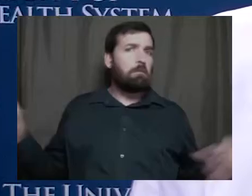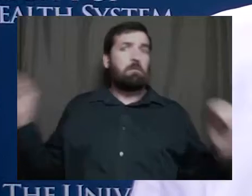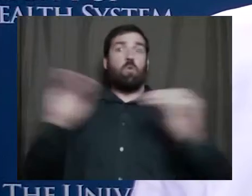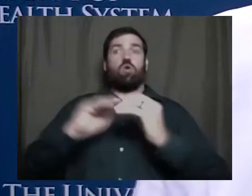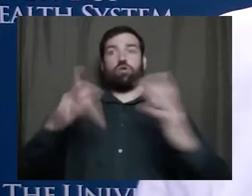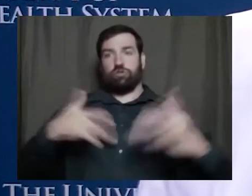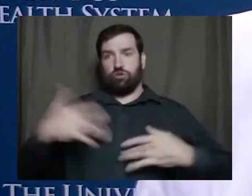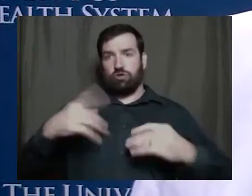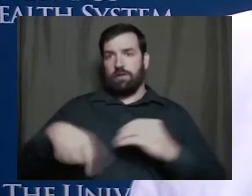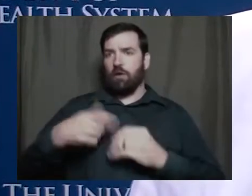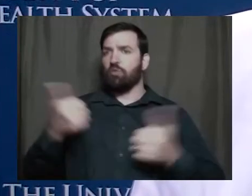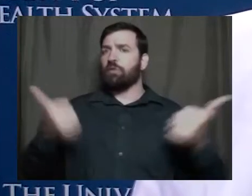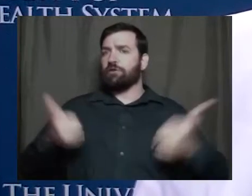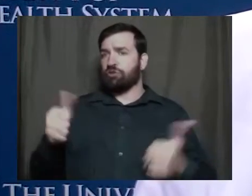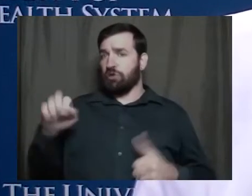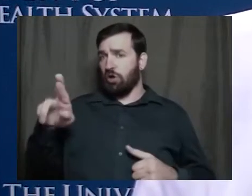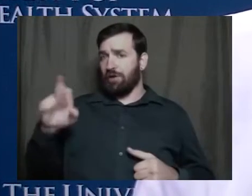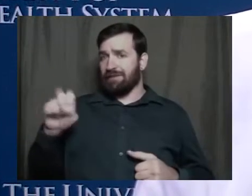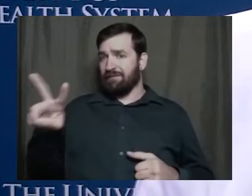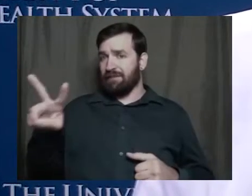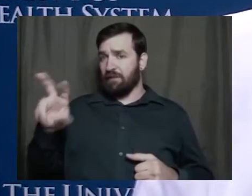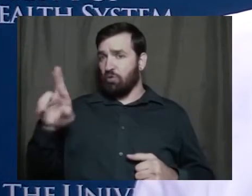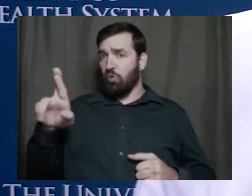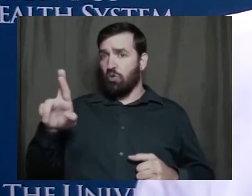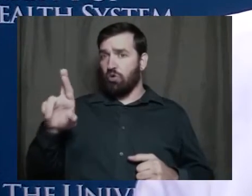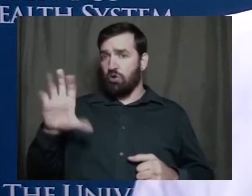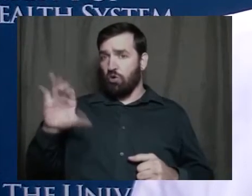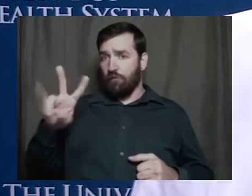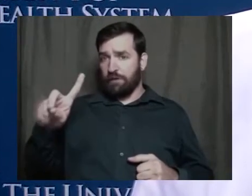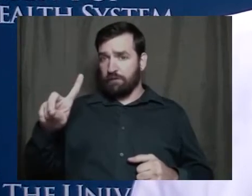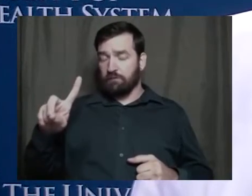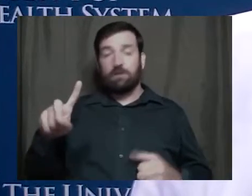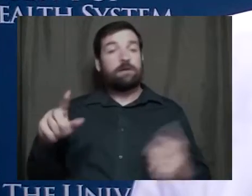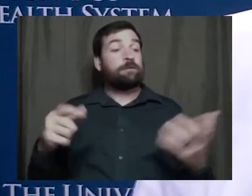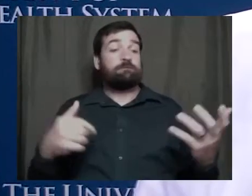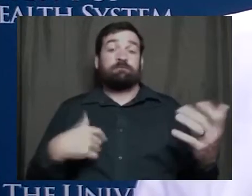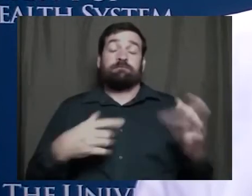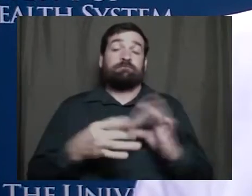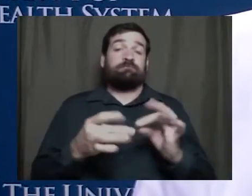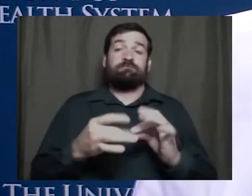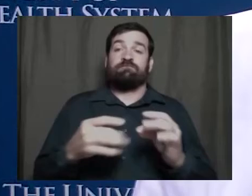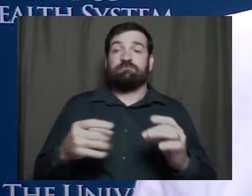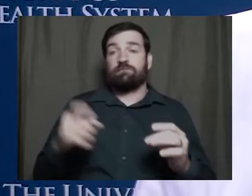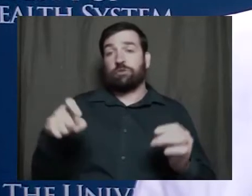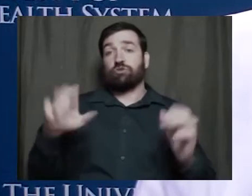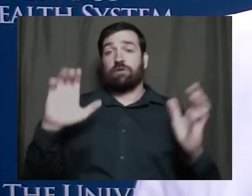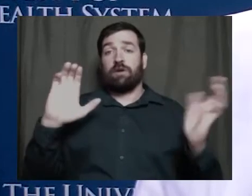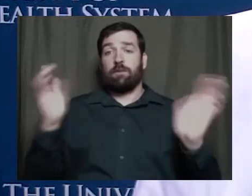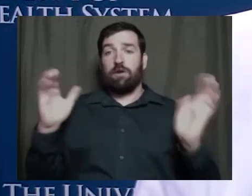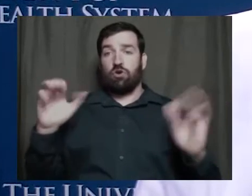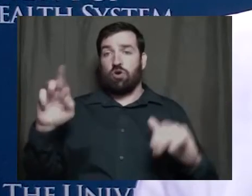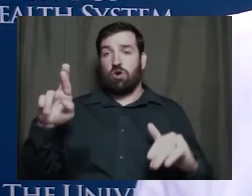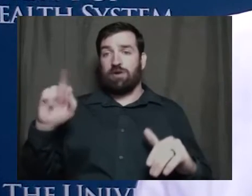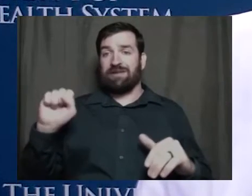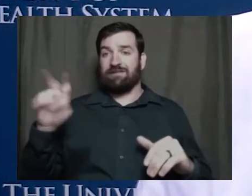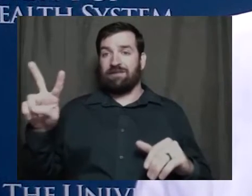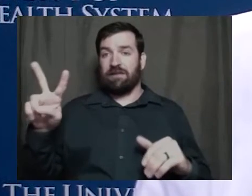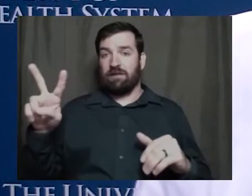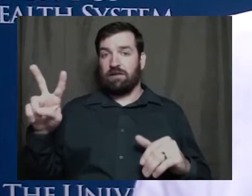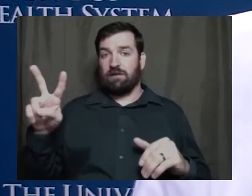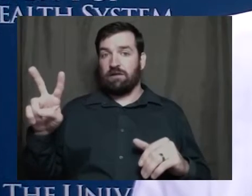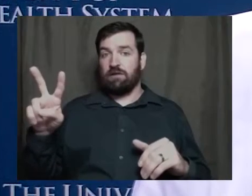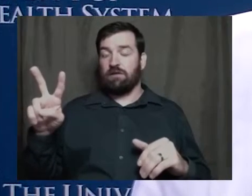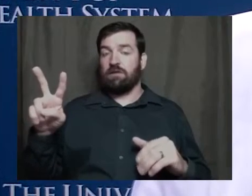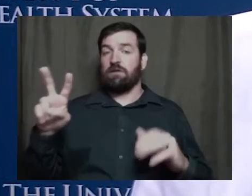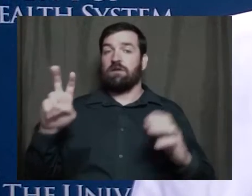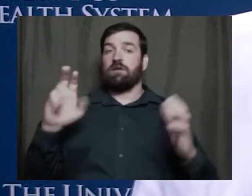Well, so I would almost say we probably ought to compare RSV cases compared to the previous,